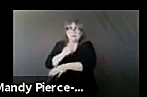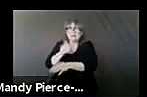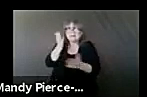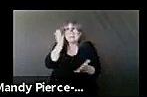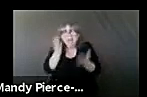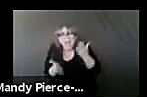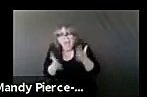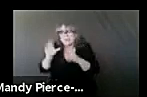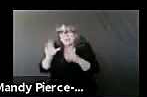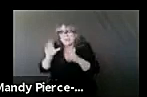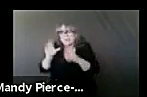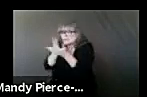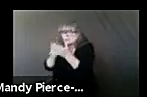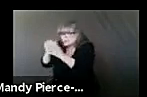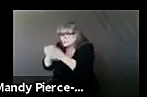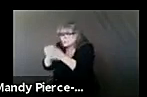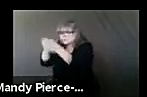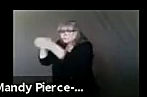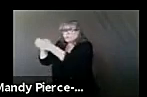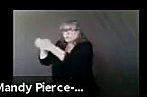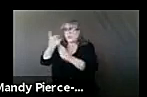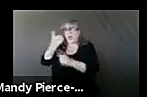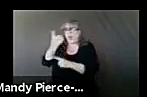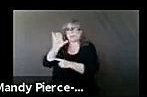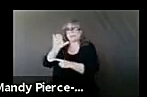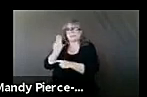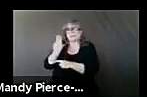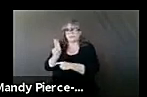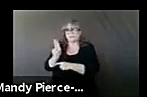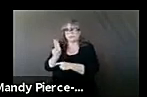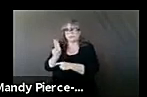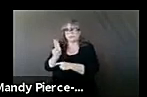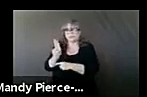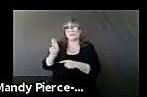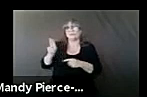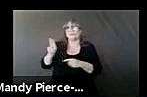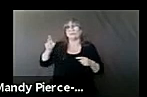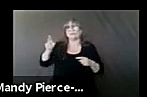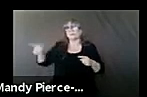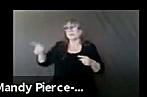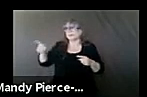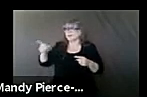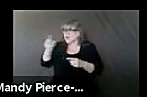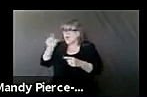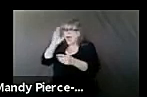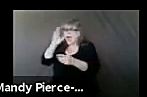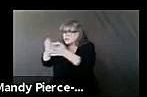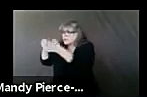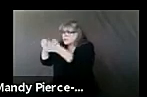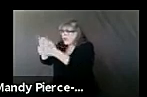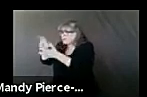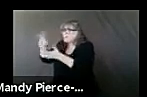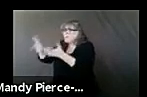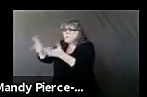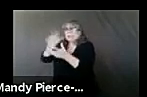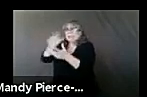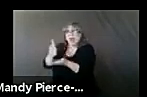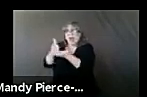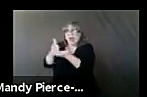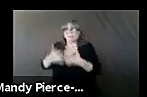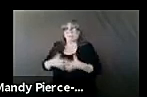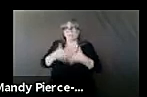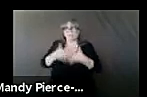on a ventilator. With that kind of burden facing us, we may run the risk of having scarce healthcare